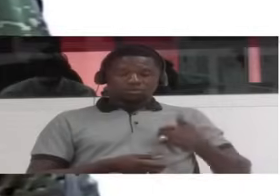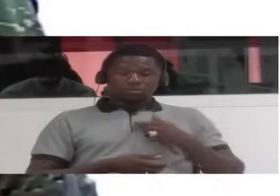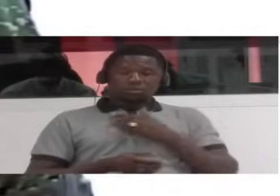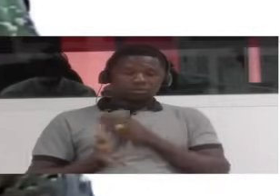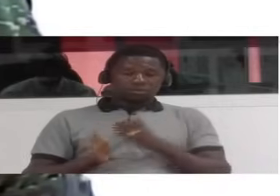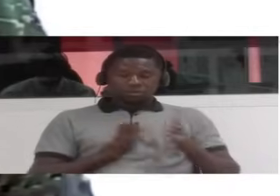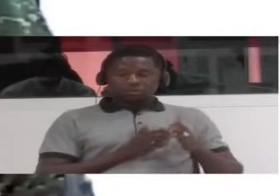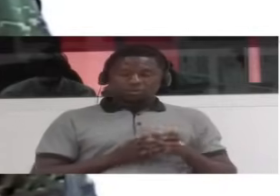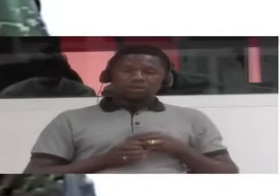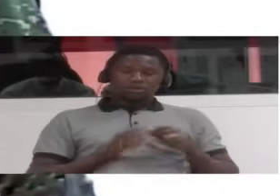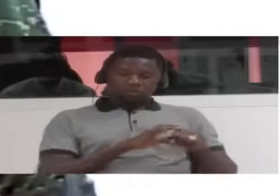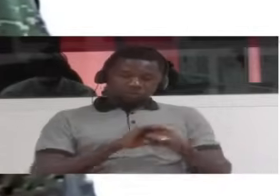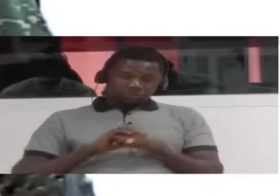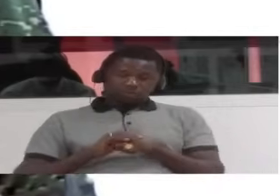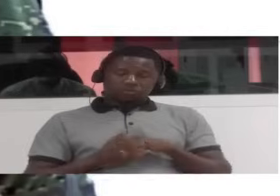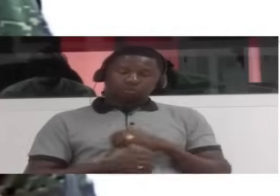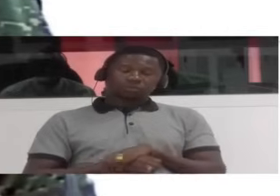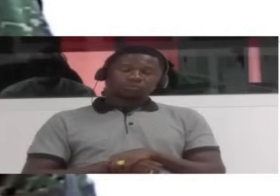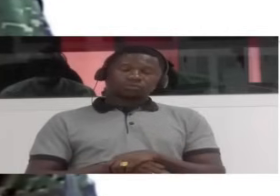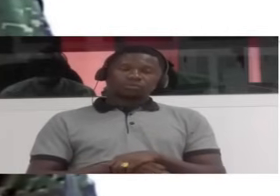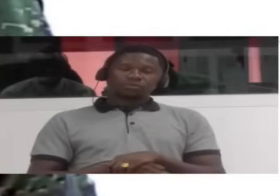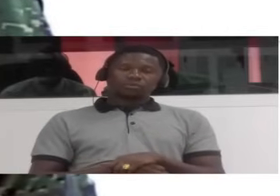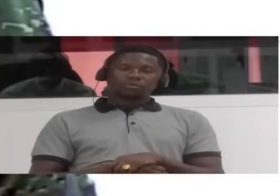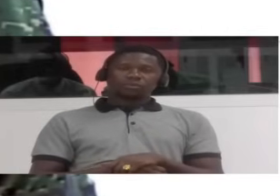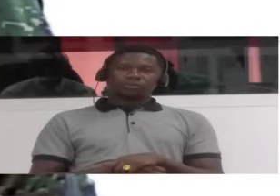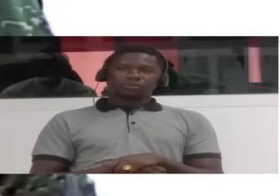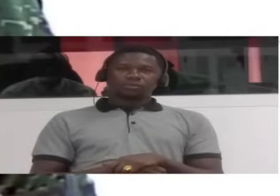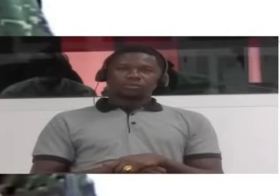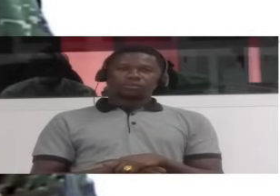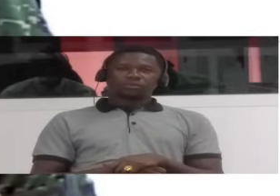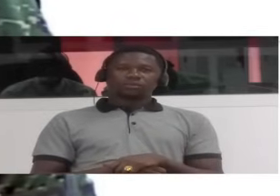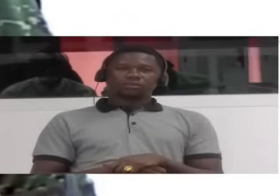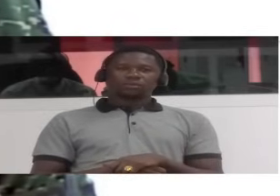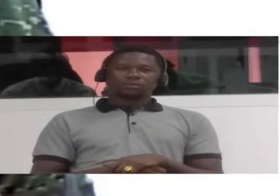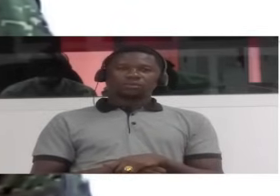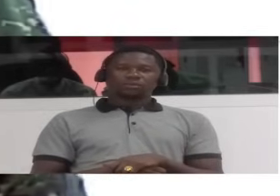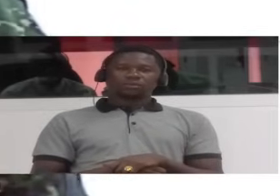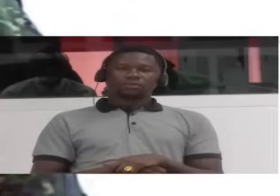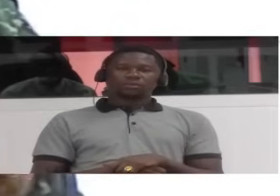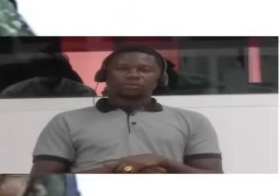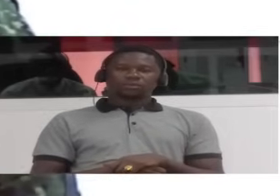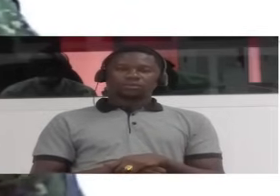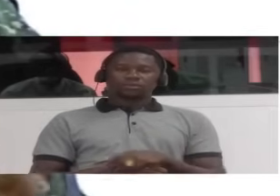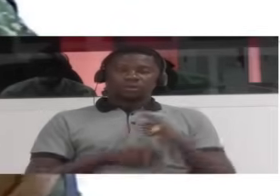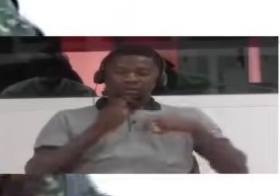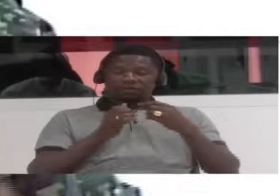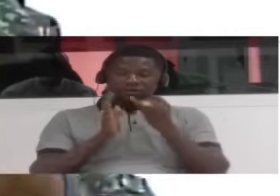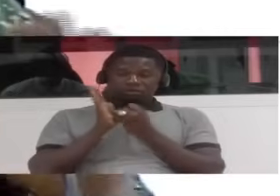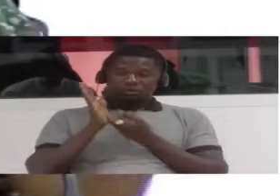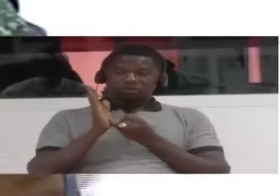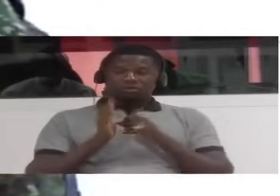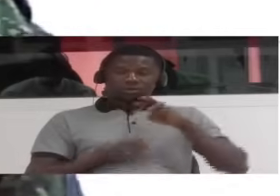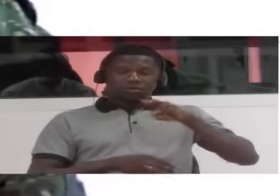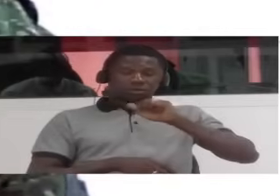they were on a coup plot. So after the issue of Alma Amane